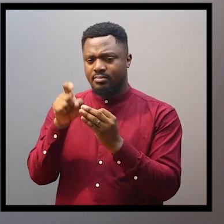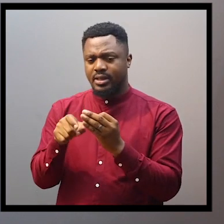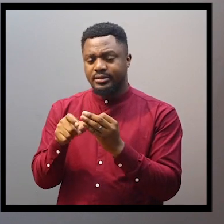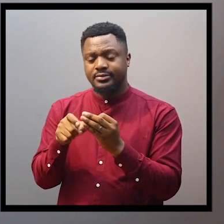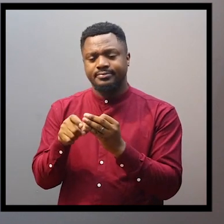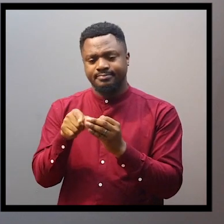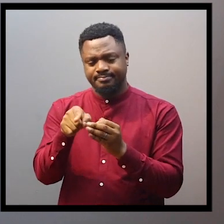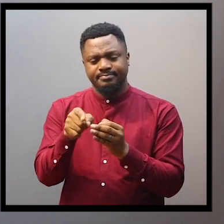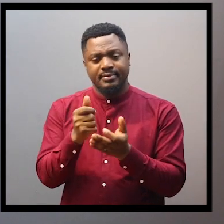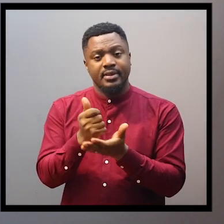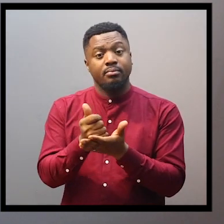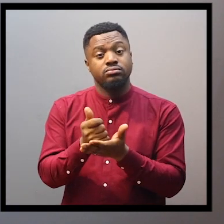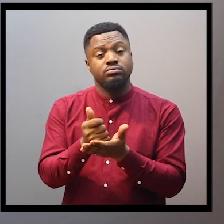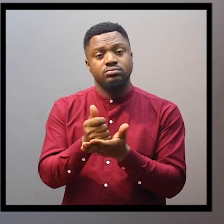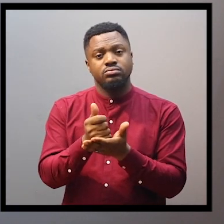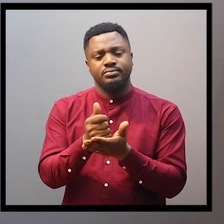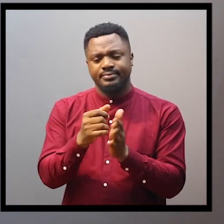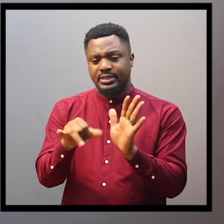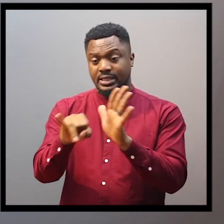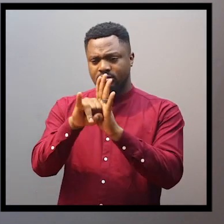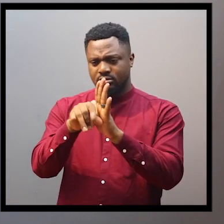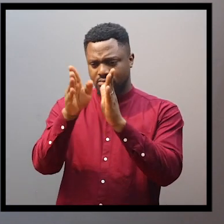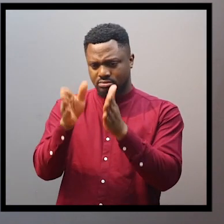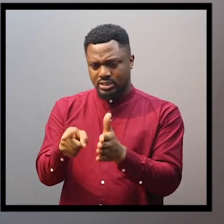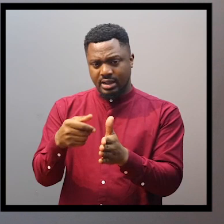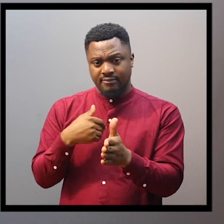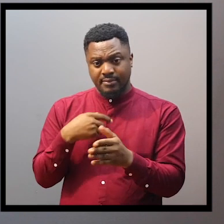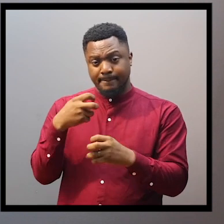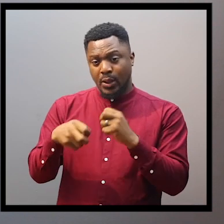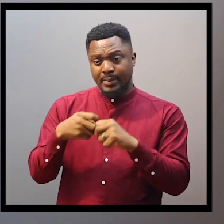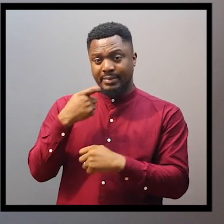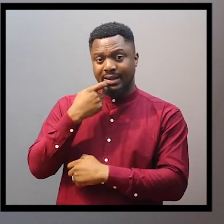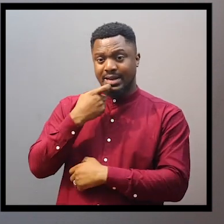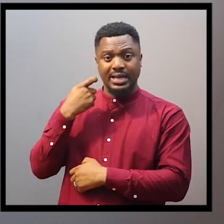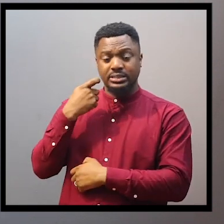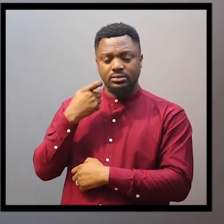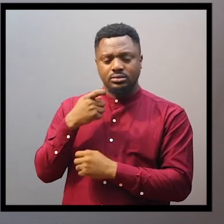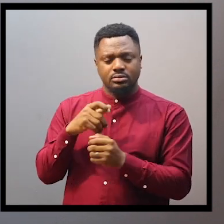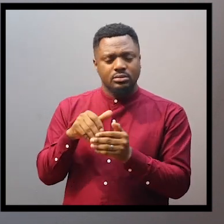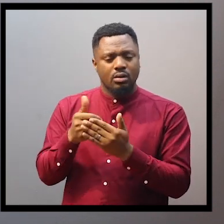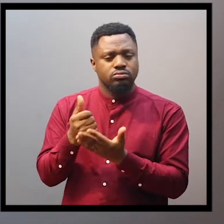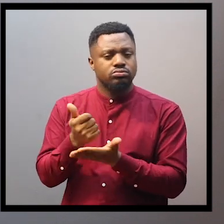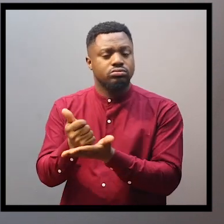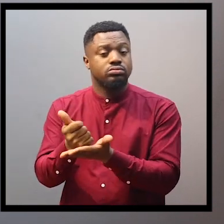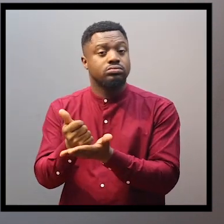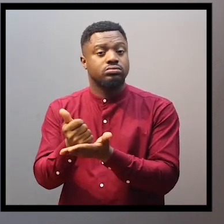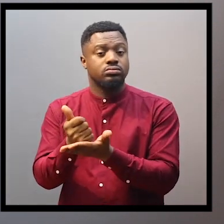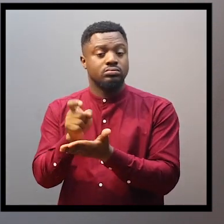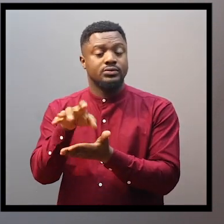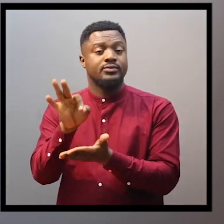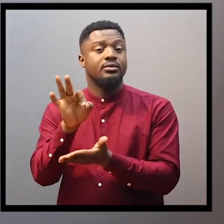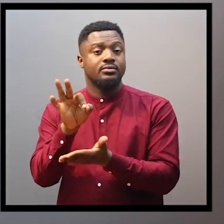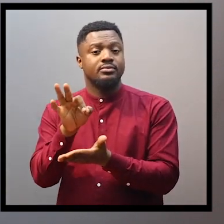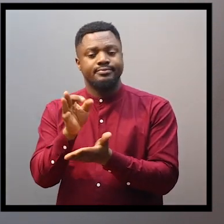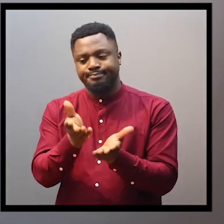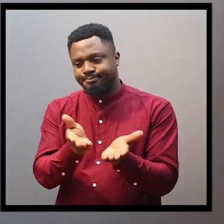out for the patterns that may indicate that the person may be having a problem with either the substance use or the behavior and